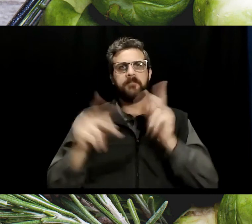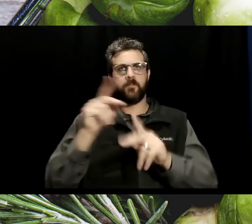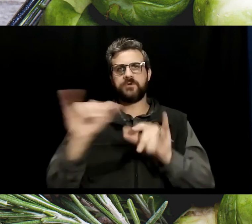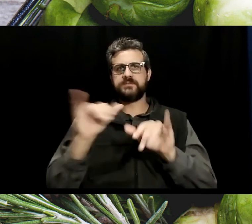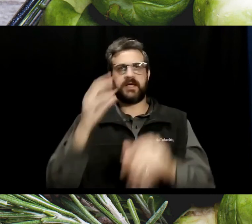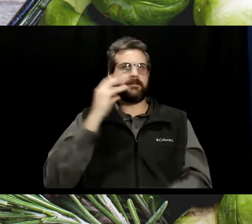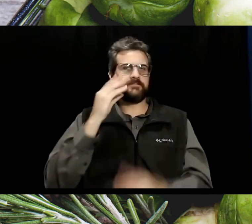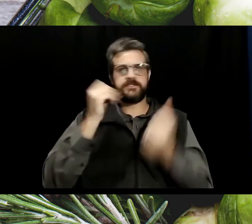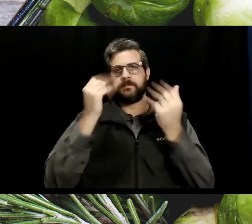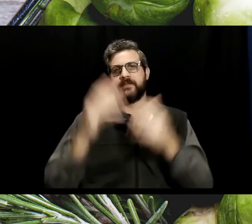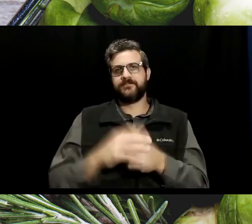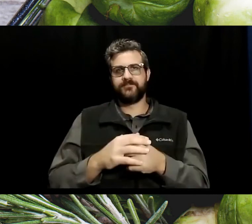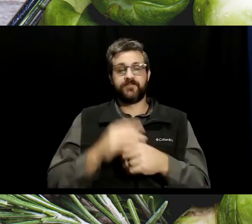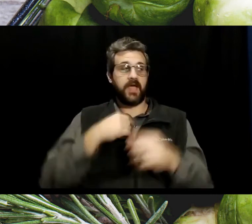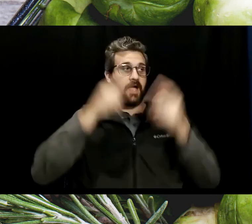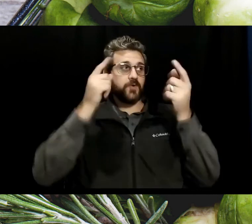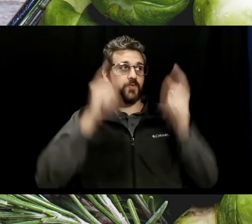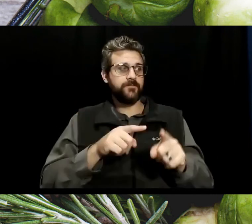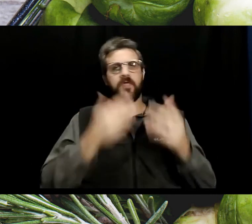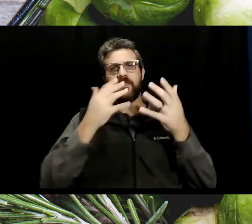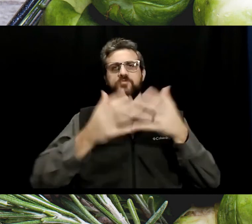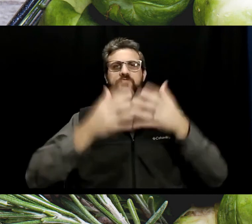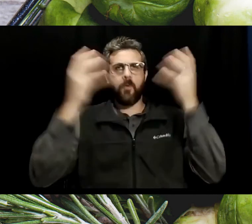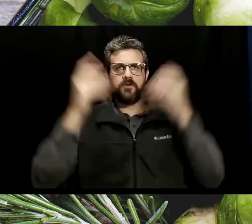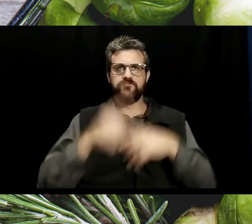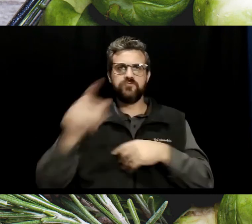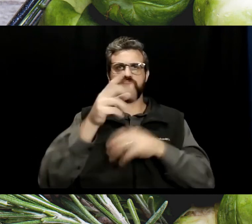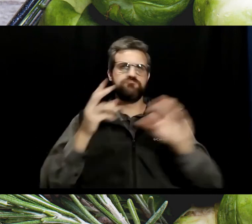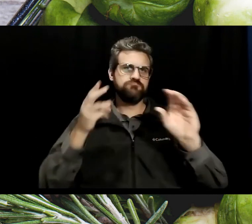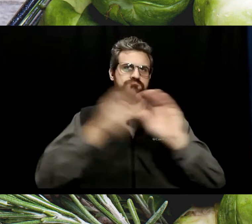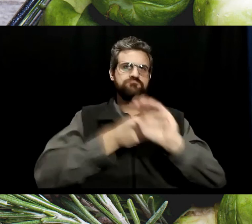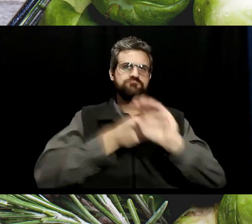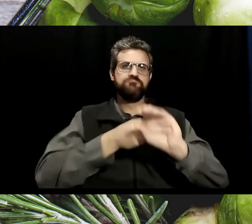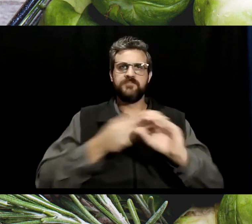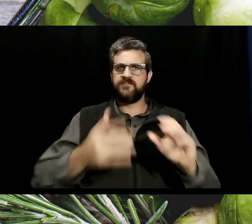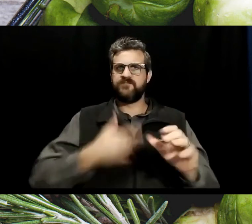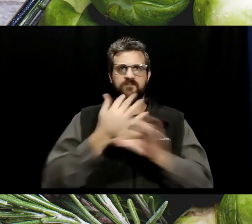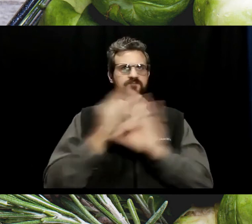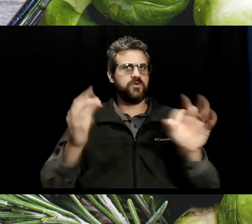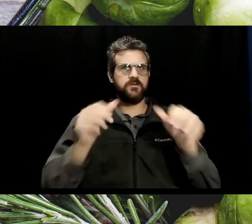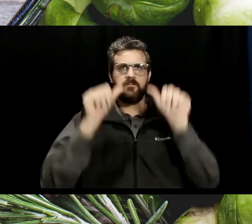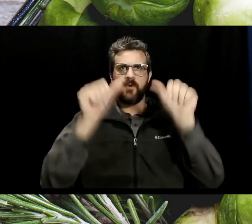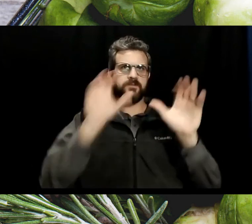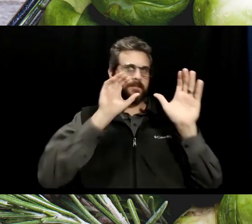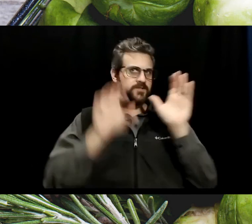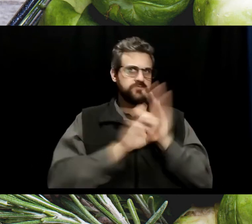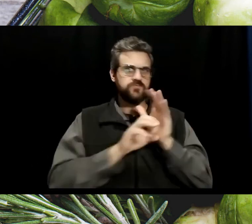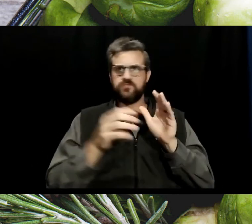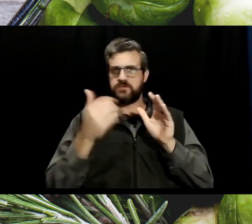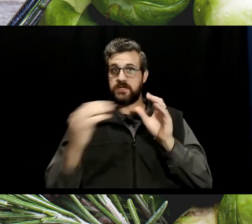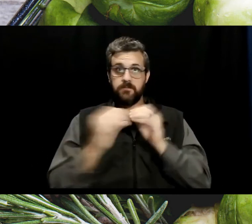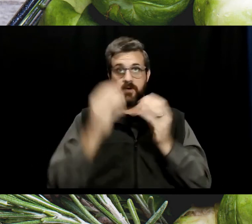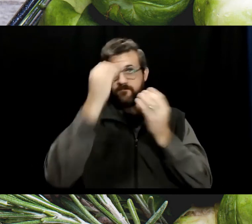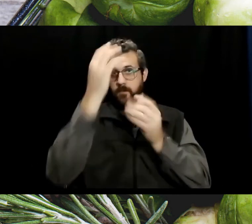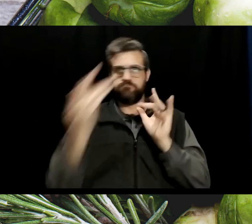experience. Agreed. Well, thank you so much to everyone who has joined us. Feel free to post pictures, reach out if you'd like any other